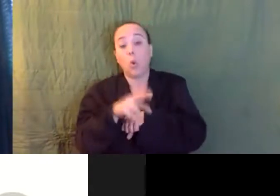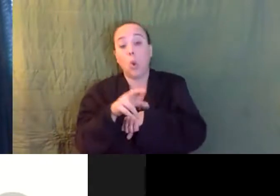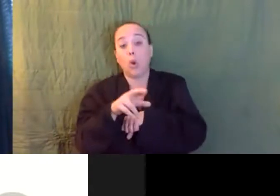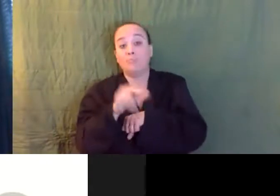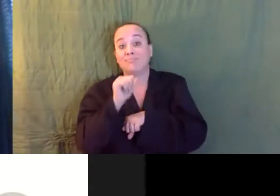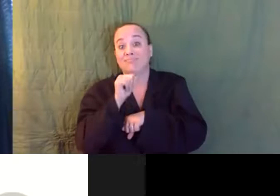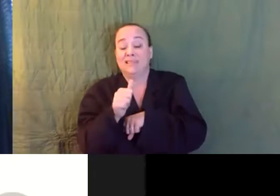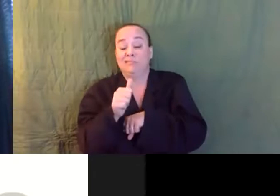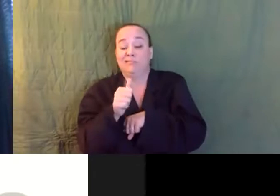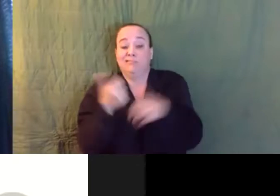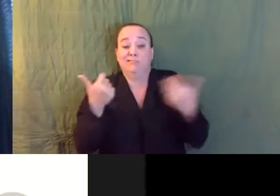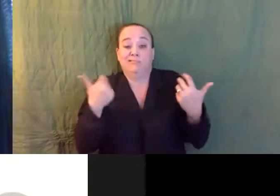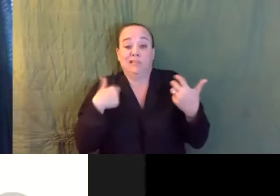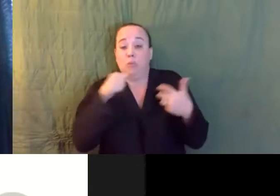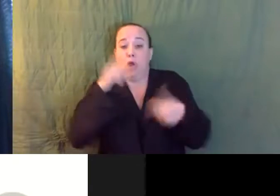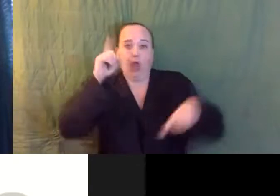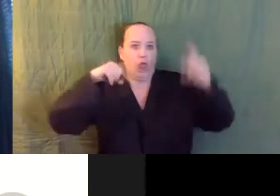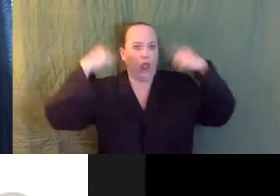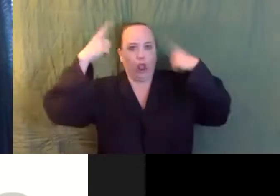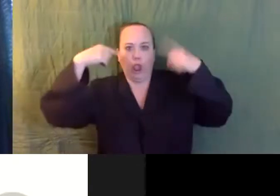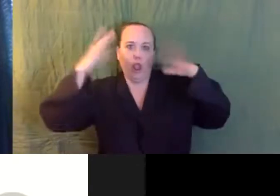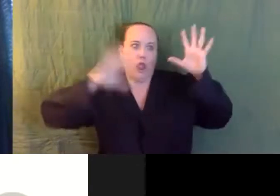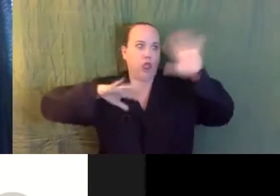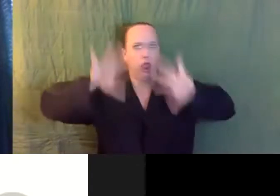I'm not going crazy here. I'm not saying that